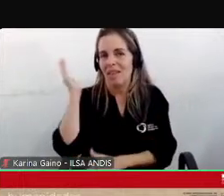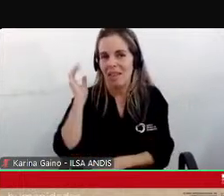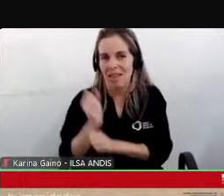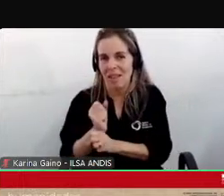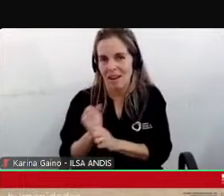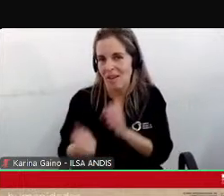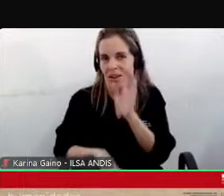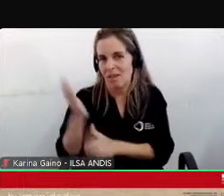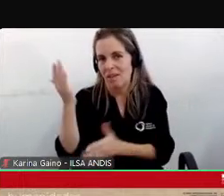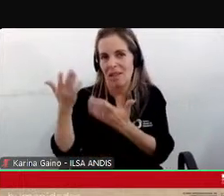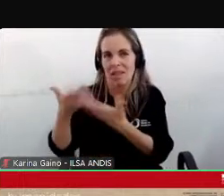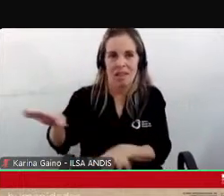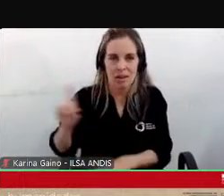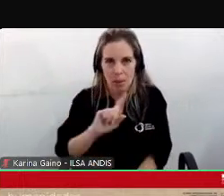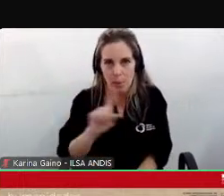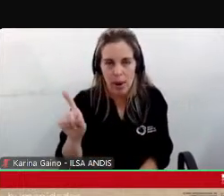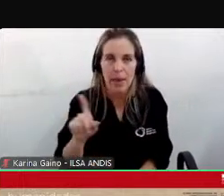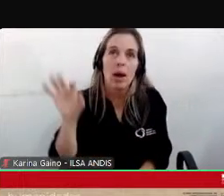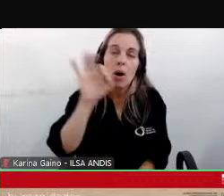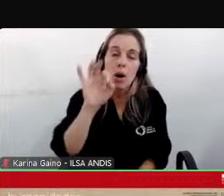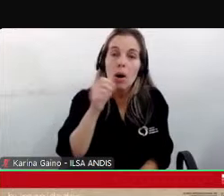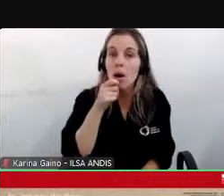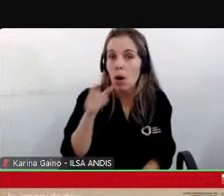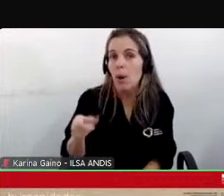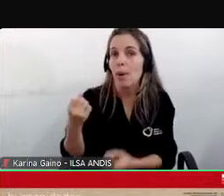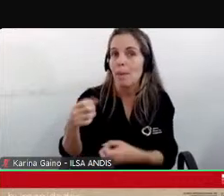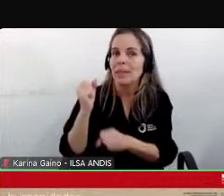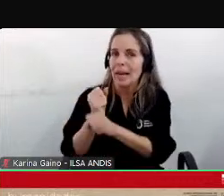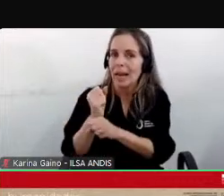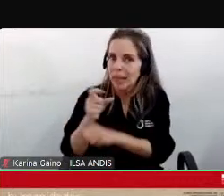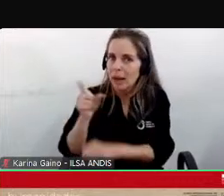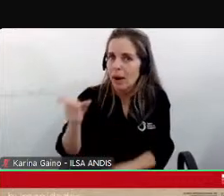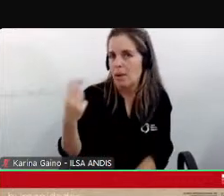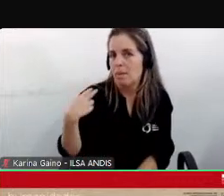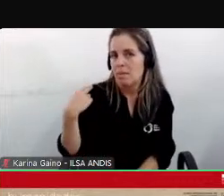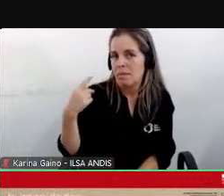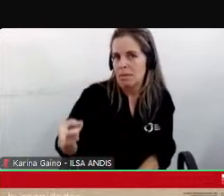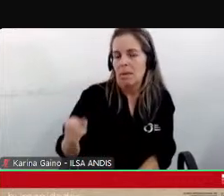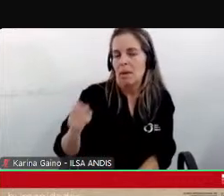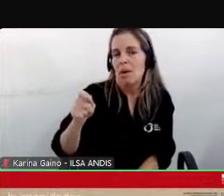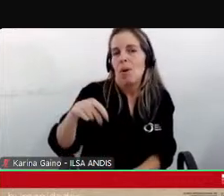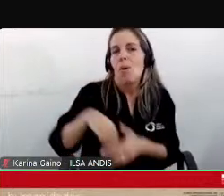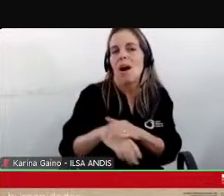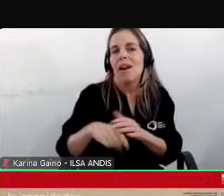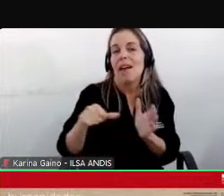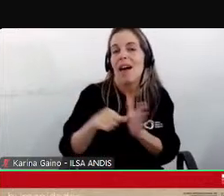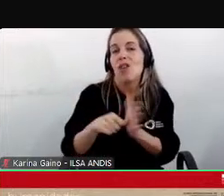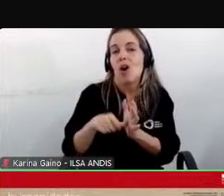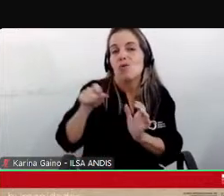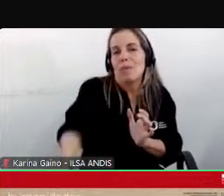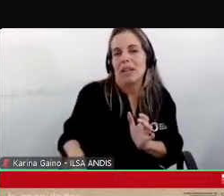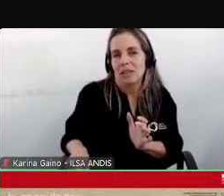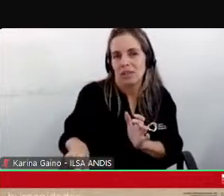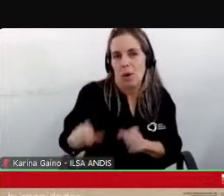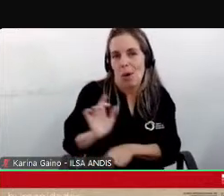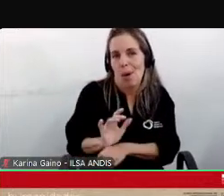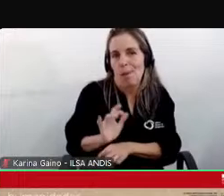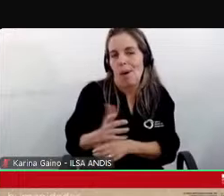So this is also associated with international migrants. So it's usually sort of the assumption that internal migrants, they don't retain their